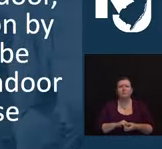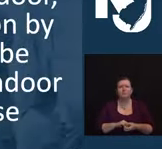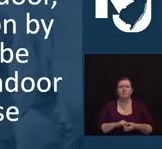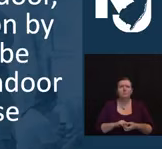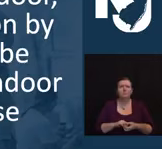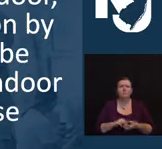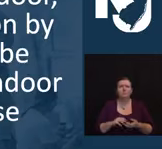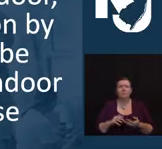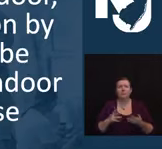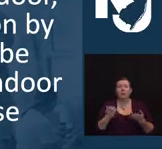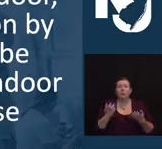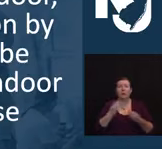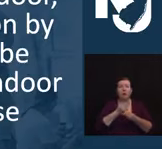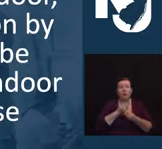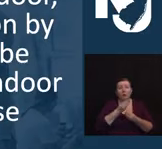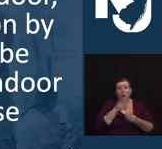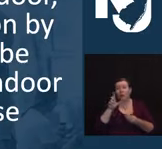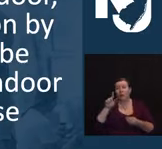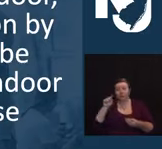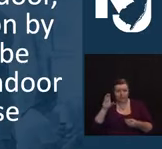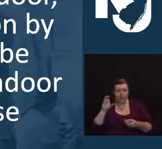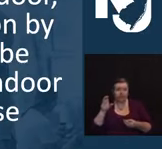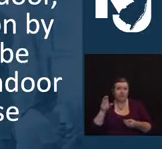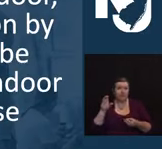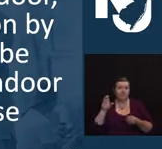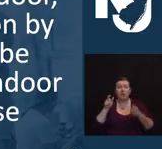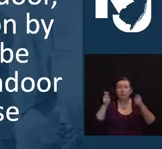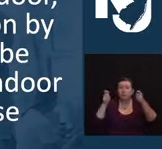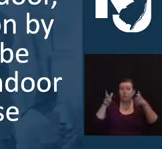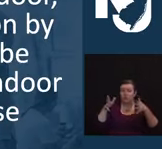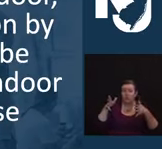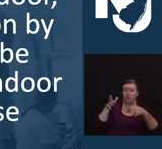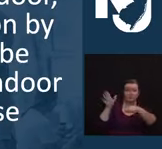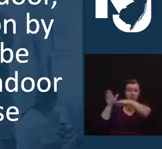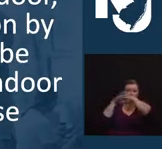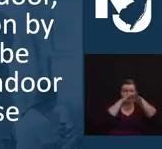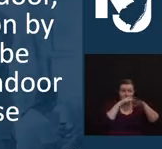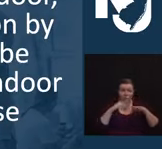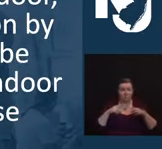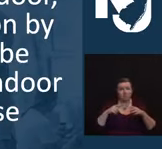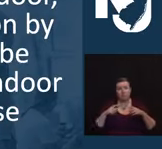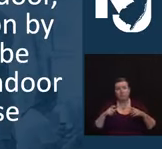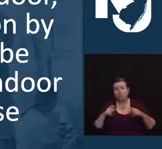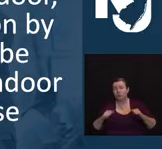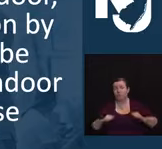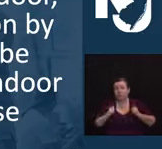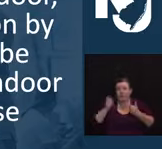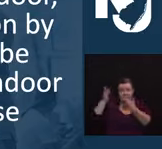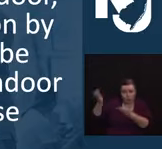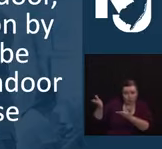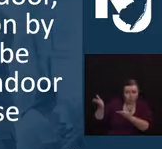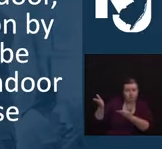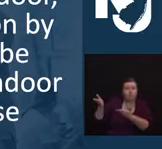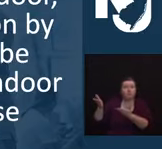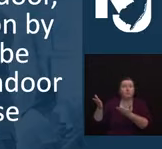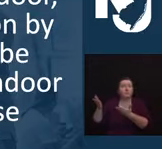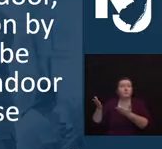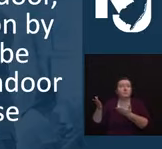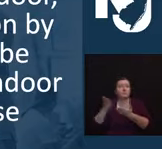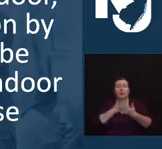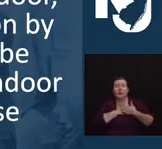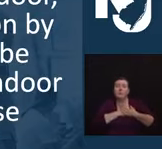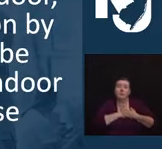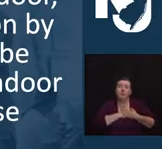care administrators, residents, and loved ones to hear this clearly. Compassionate care, essential